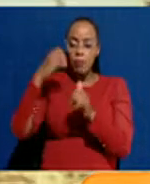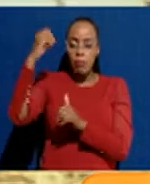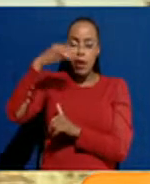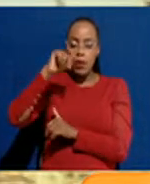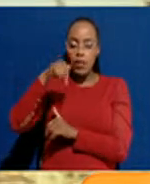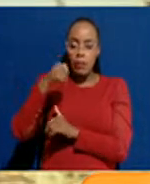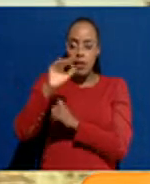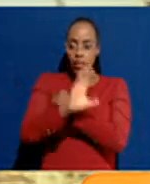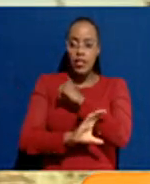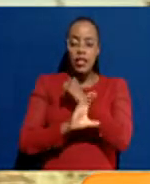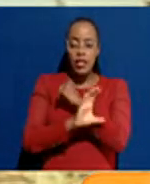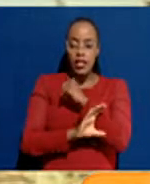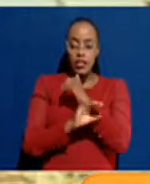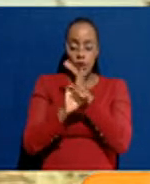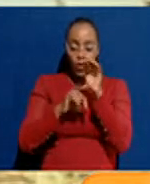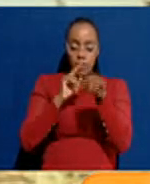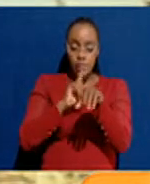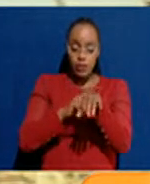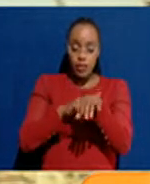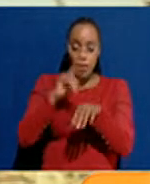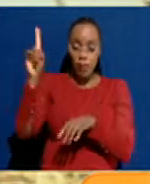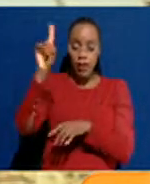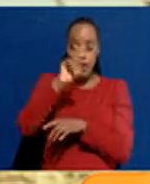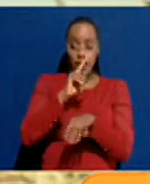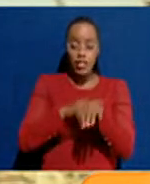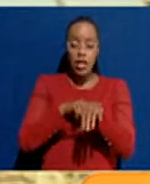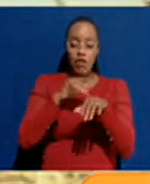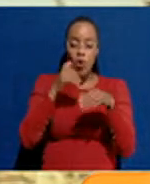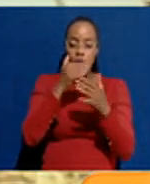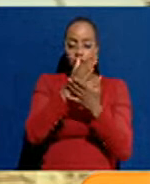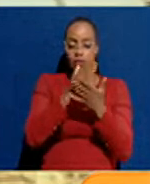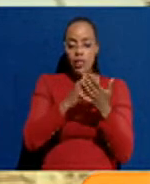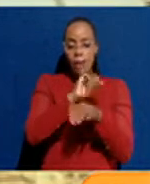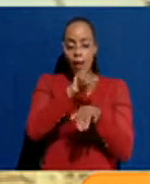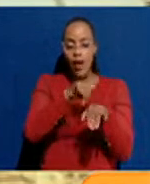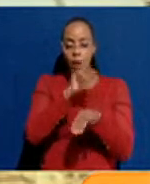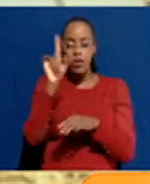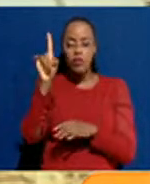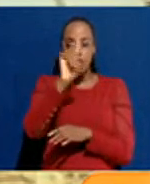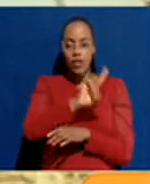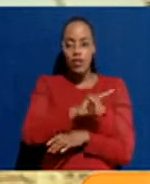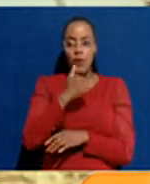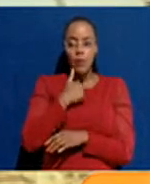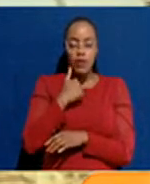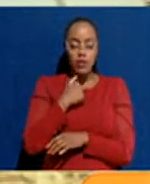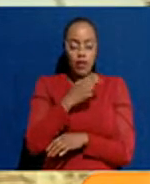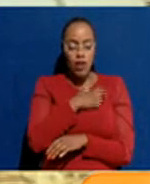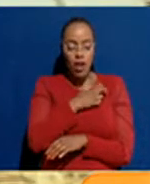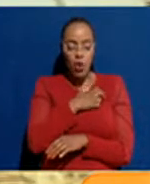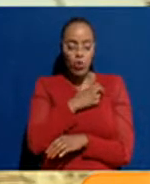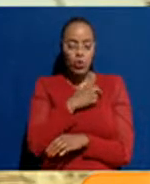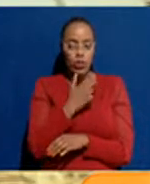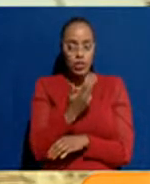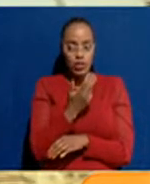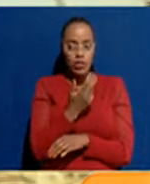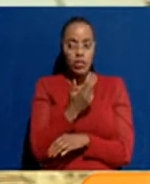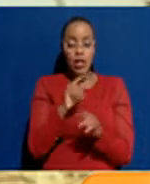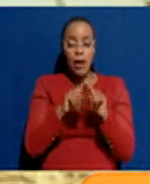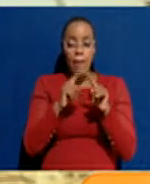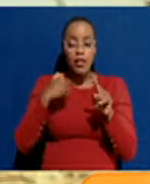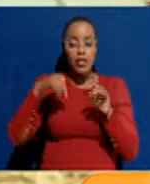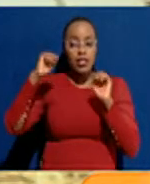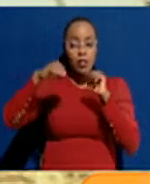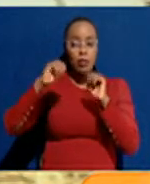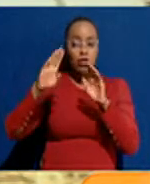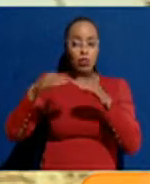country, is that during the day, or during some hours of the day, you have consumption of about 1,200 megawatts. But we are able